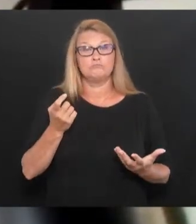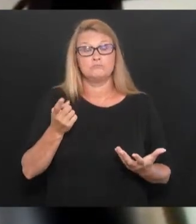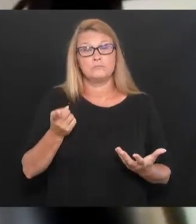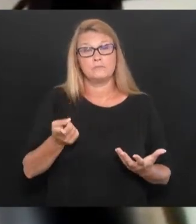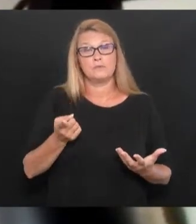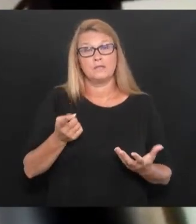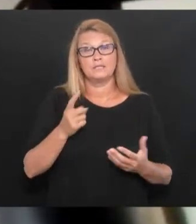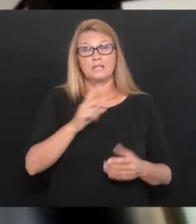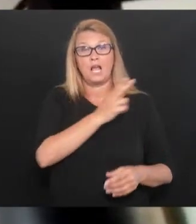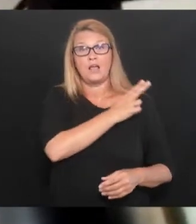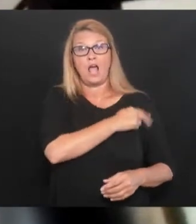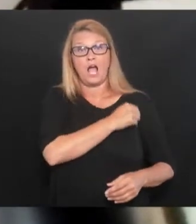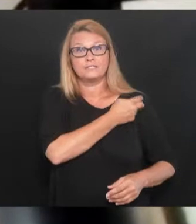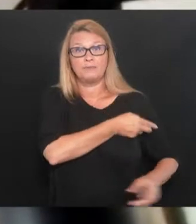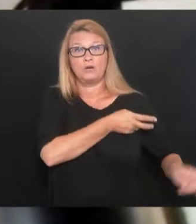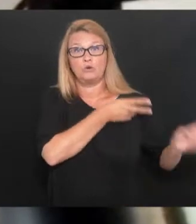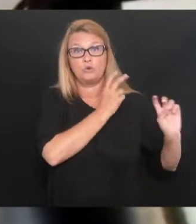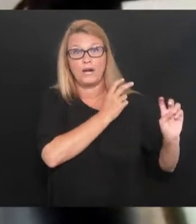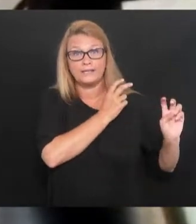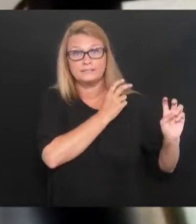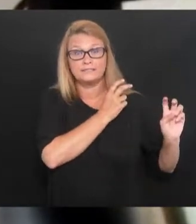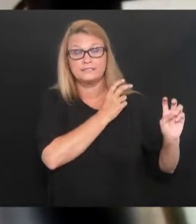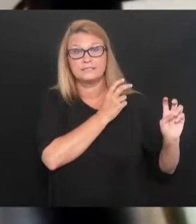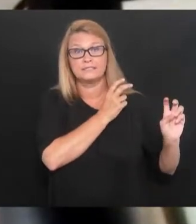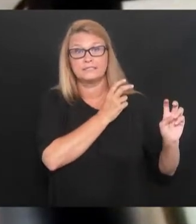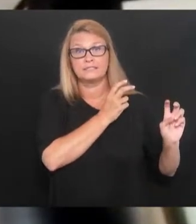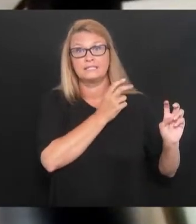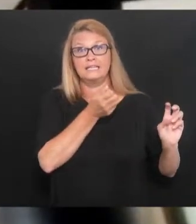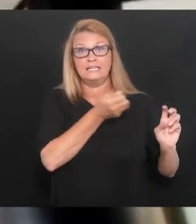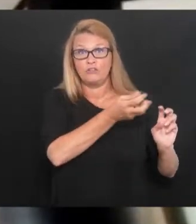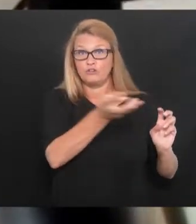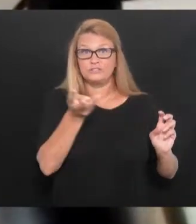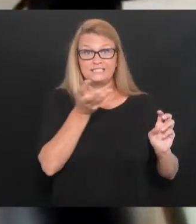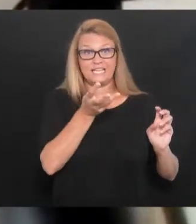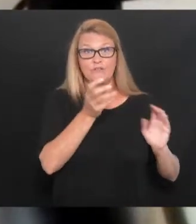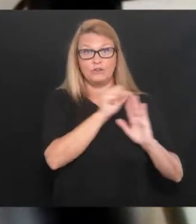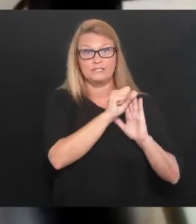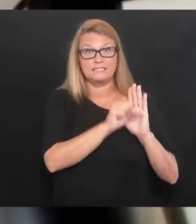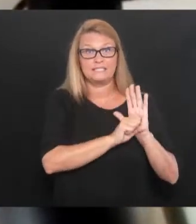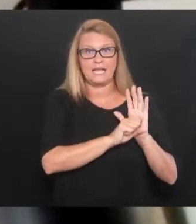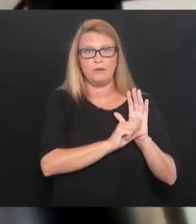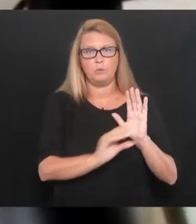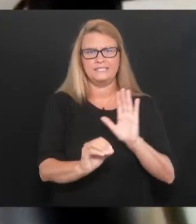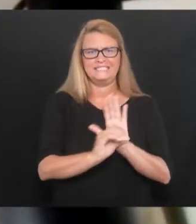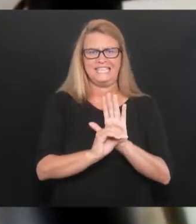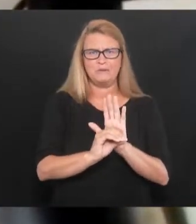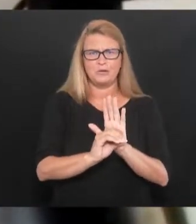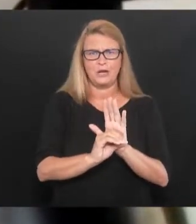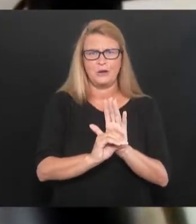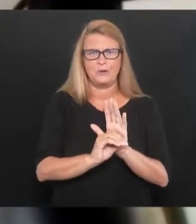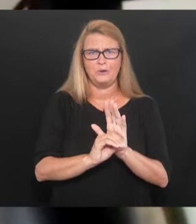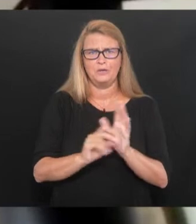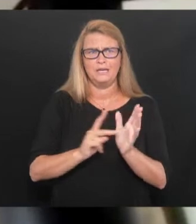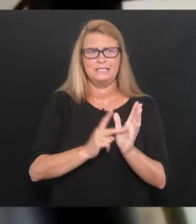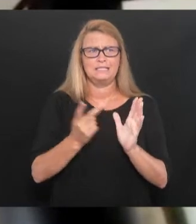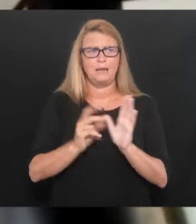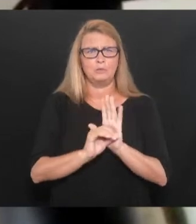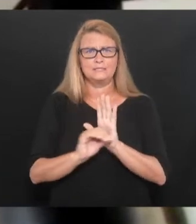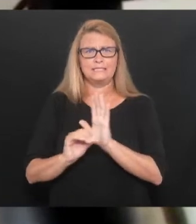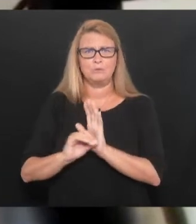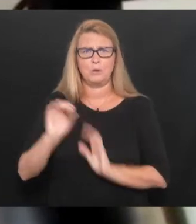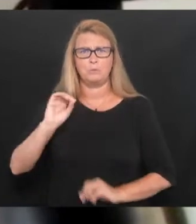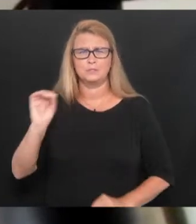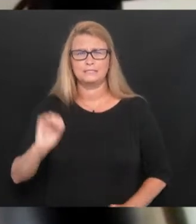the hospitalization rate among several of the states was near zero, if not, double zero